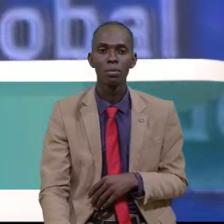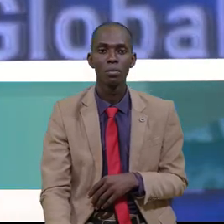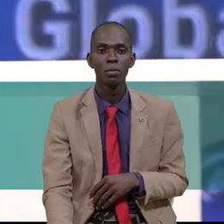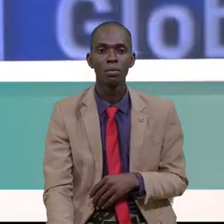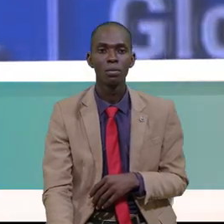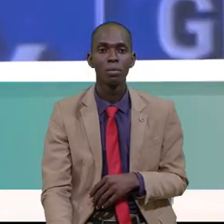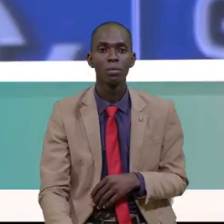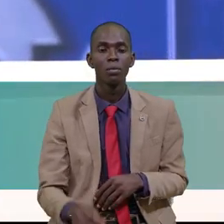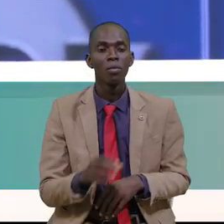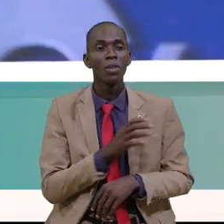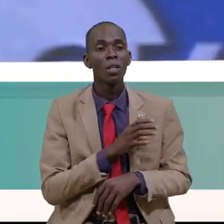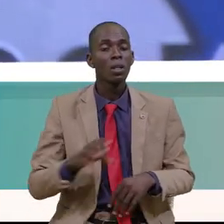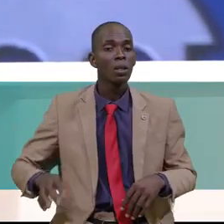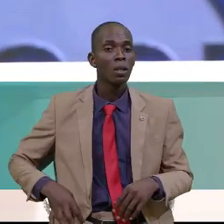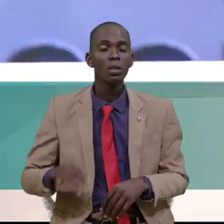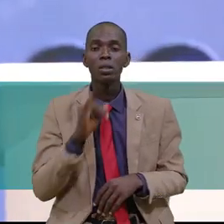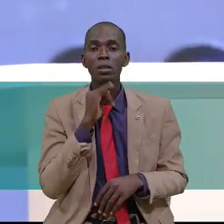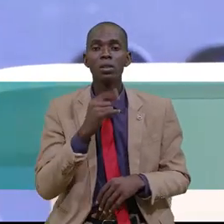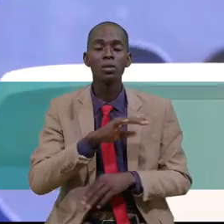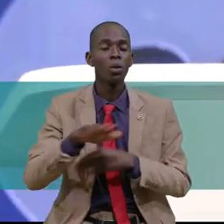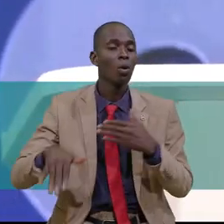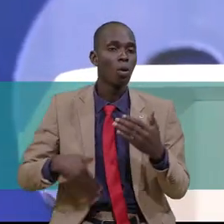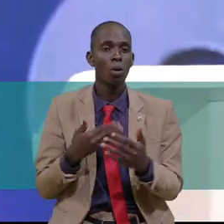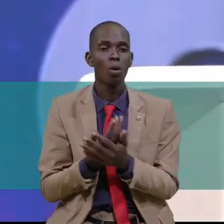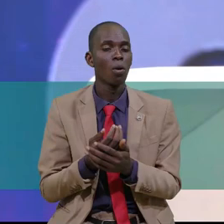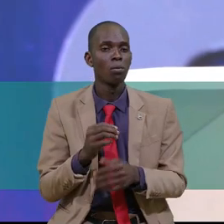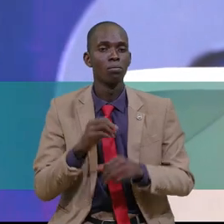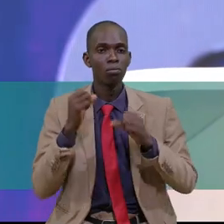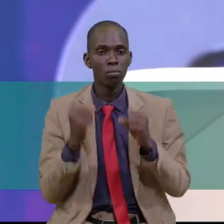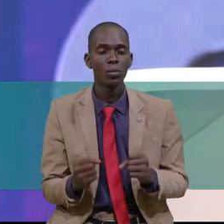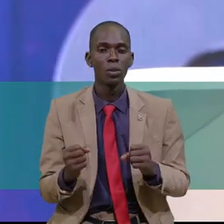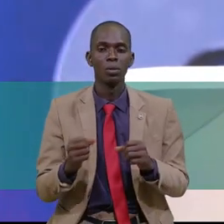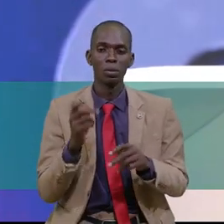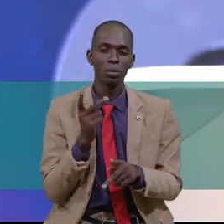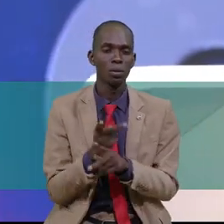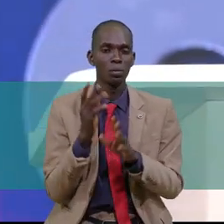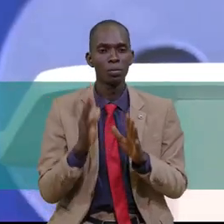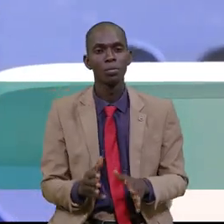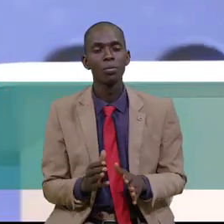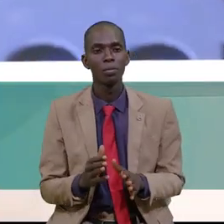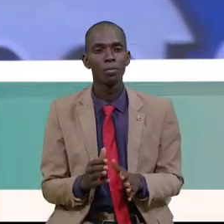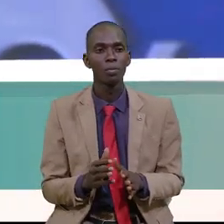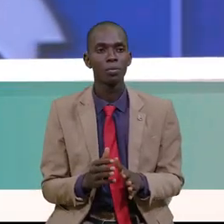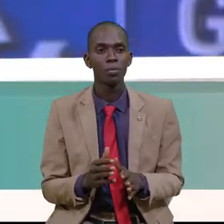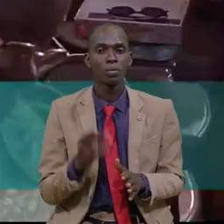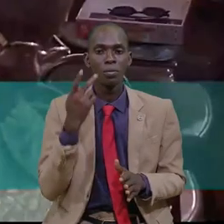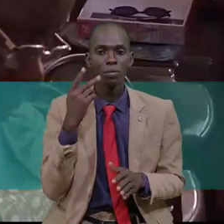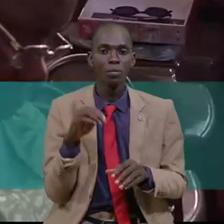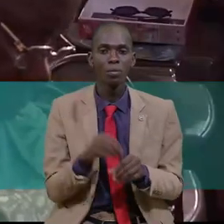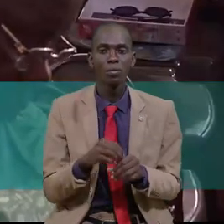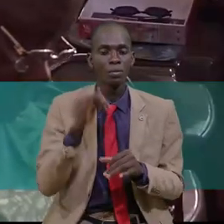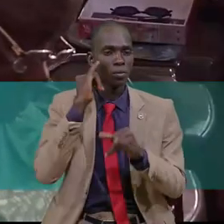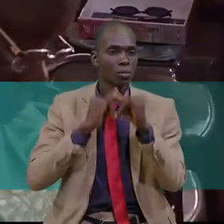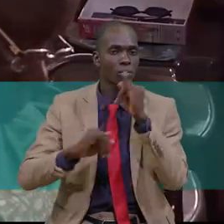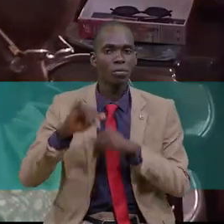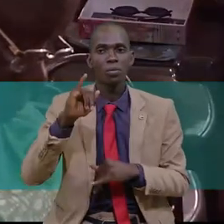the Almighty Sustainer. We're looking at Isaiah chapter 9, and we're looking at verse 6. Isaiah